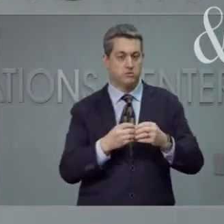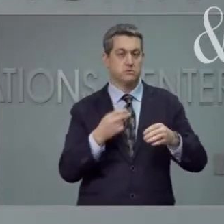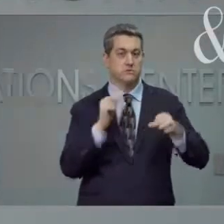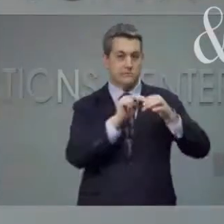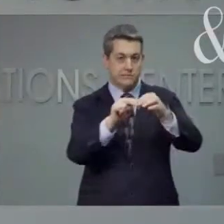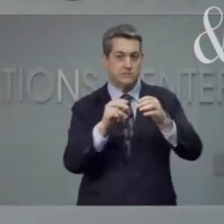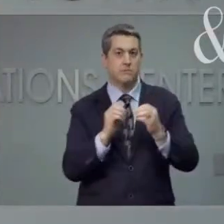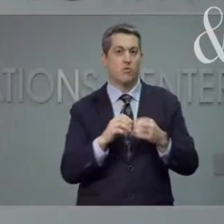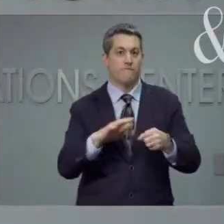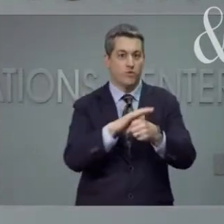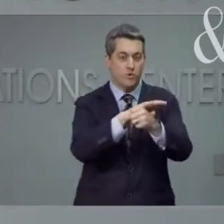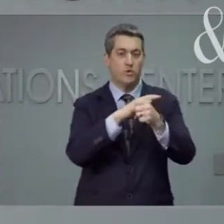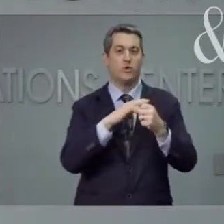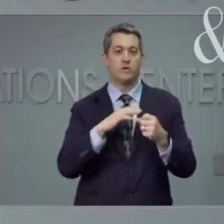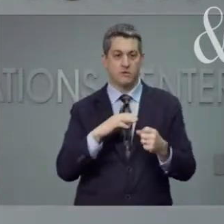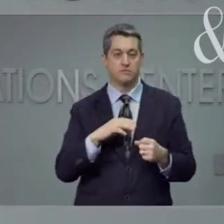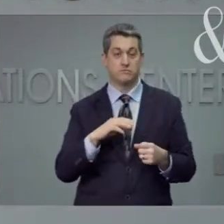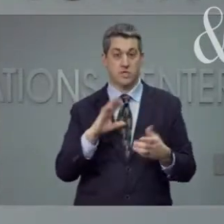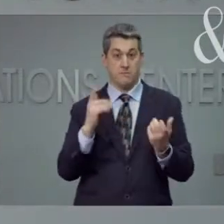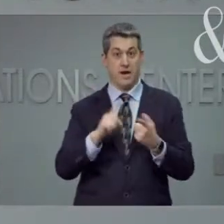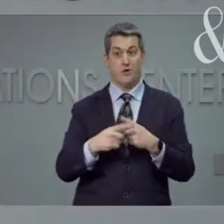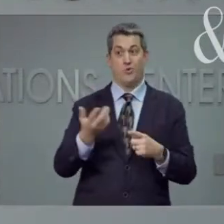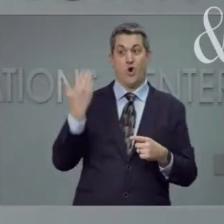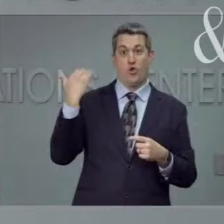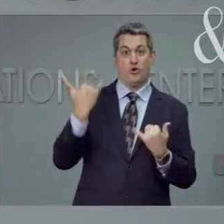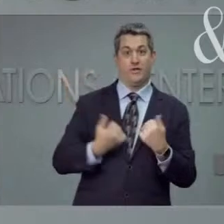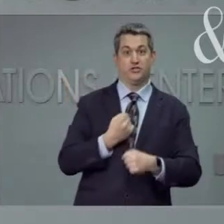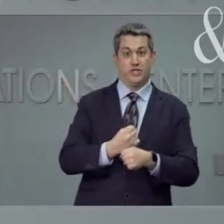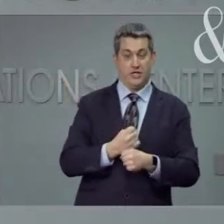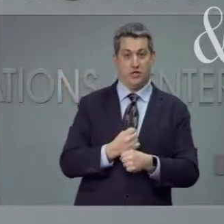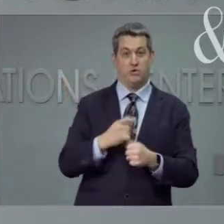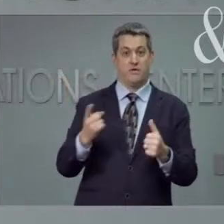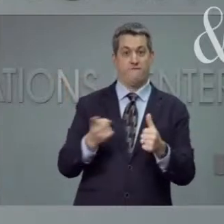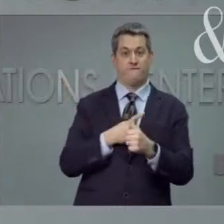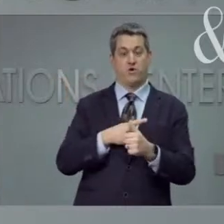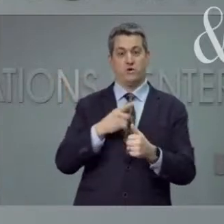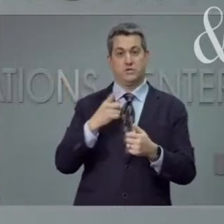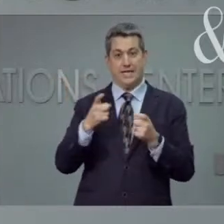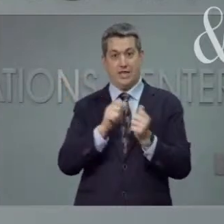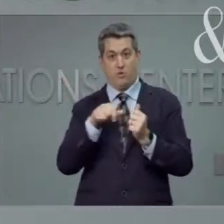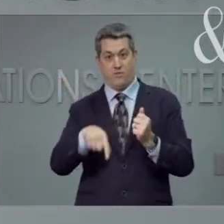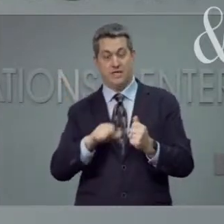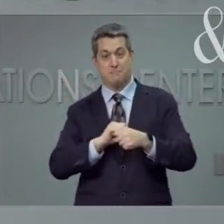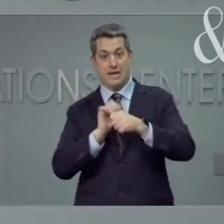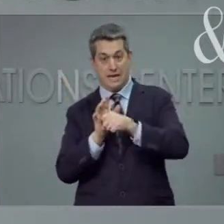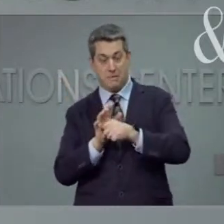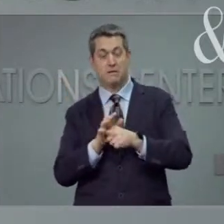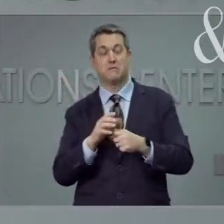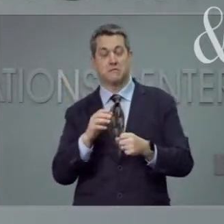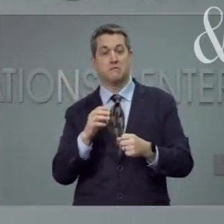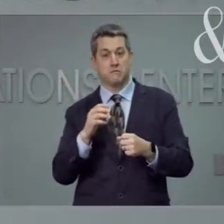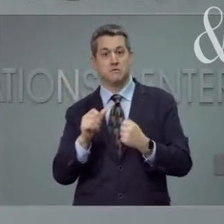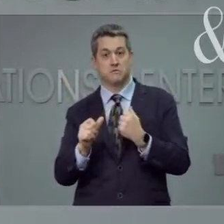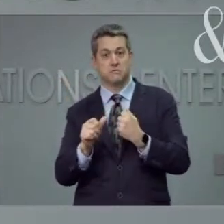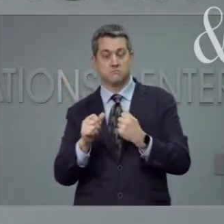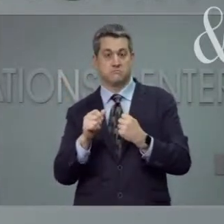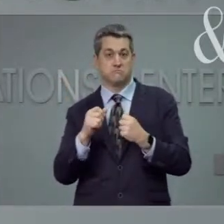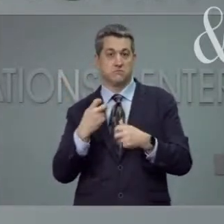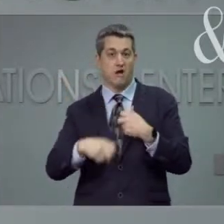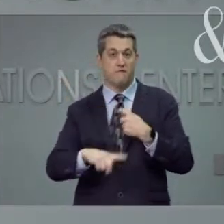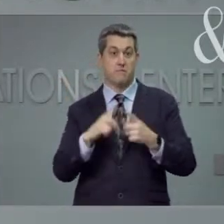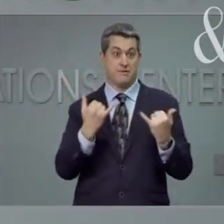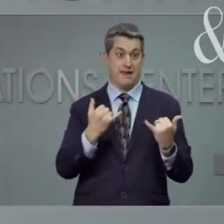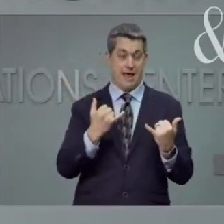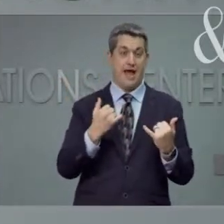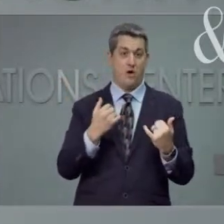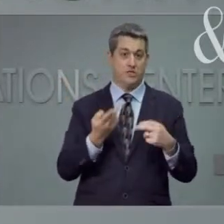year when we first dealt with this pandemic. And I think that they're doing a good job of this now, but all options remain on the table,